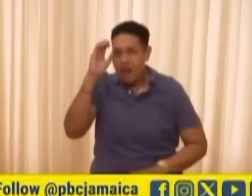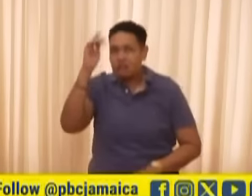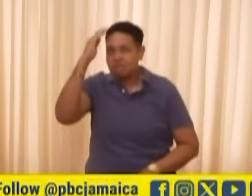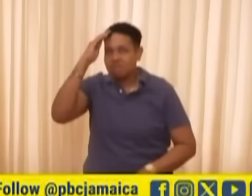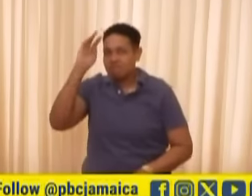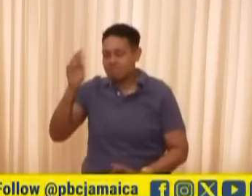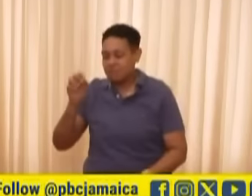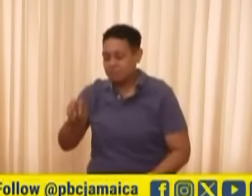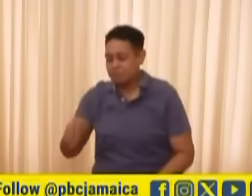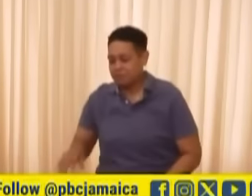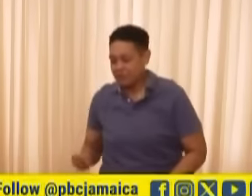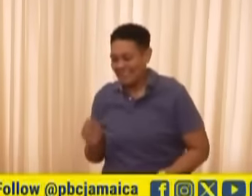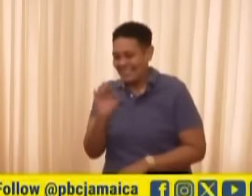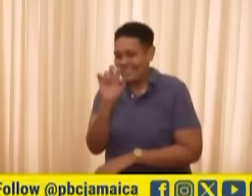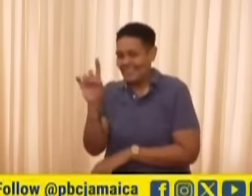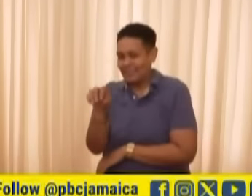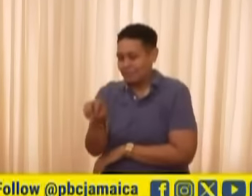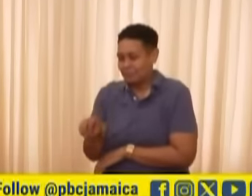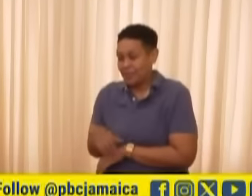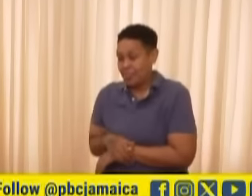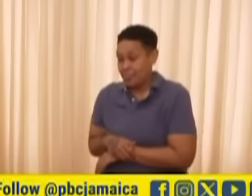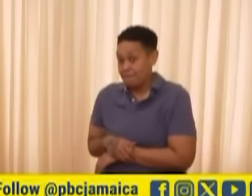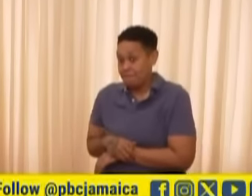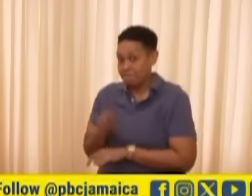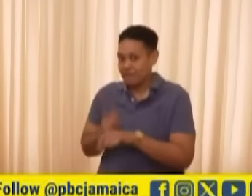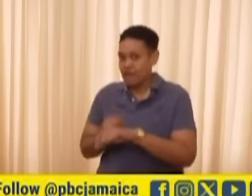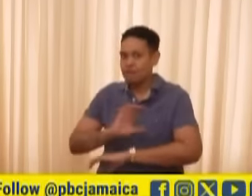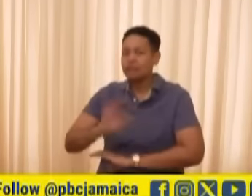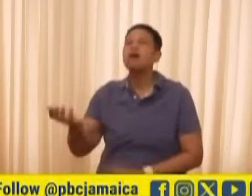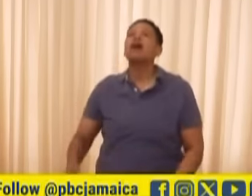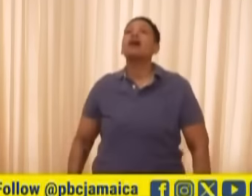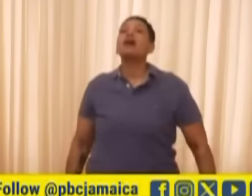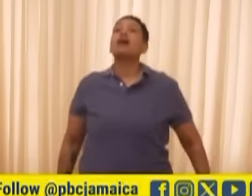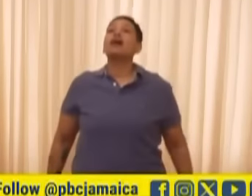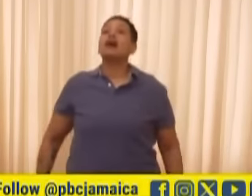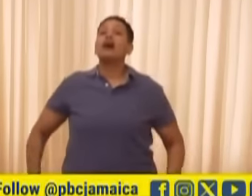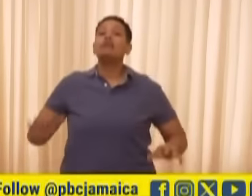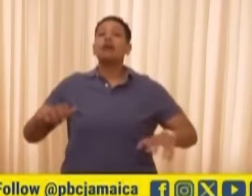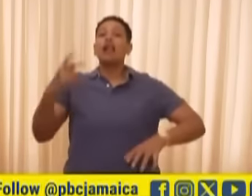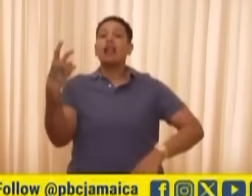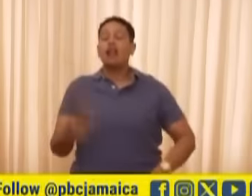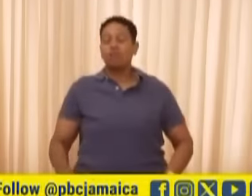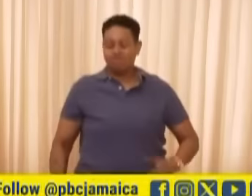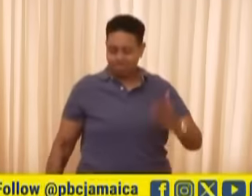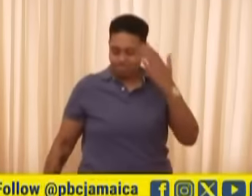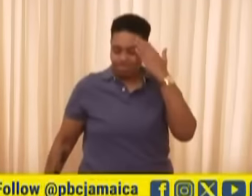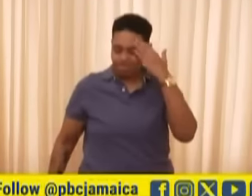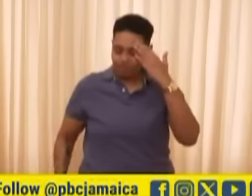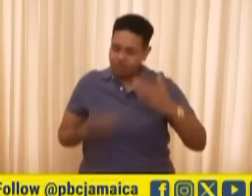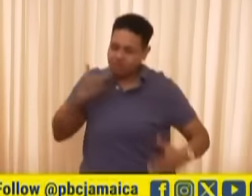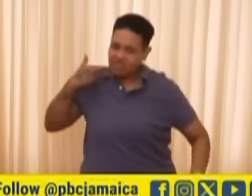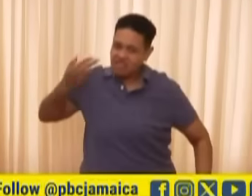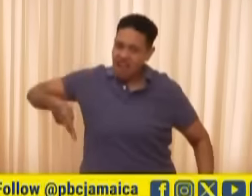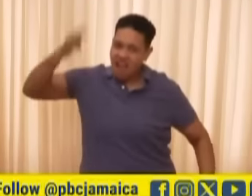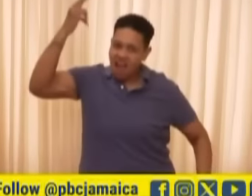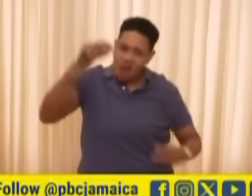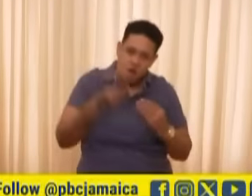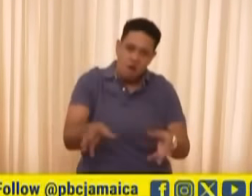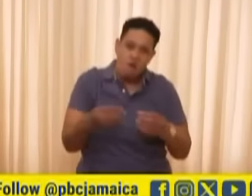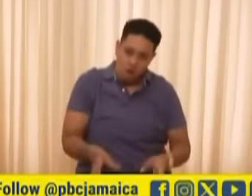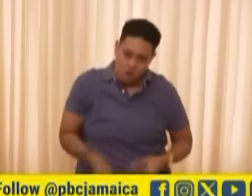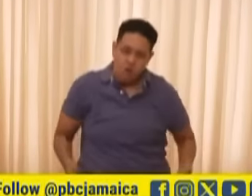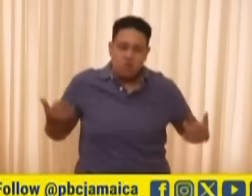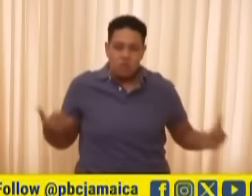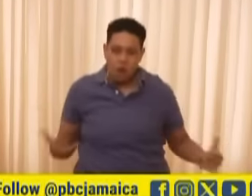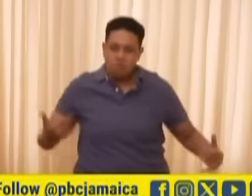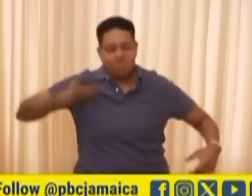for December, for the Christmas period. And as such, there is a lot at risk on the agricultural side.